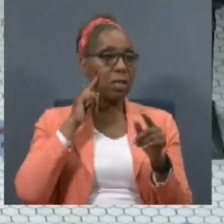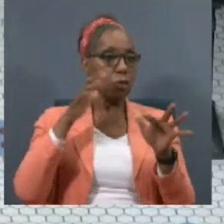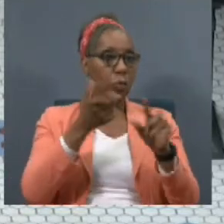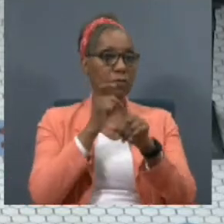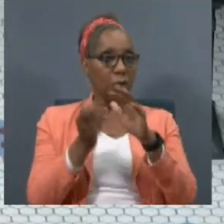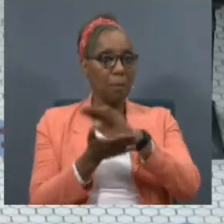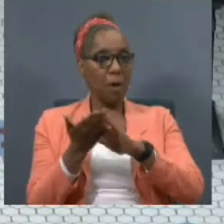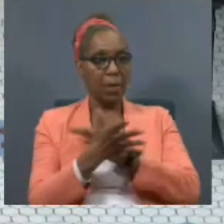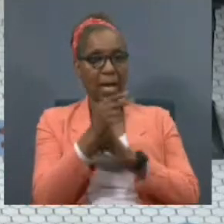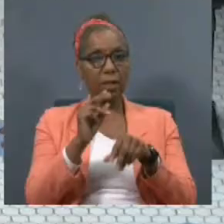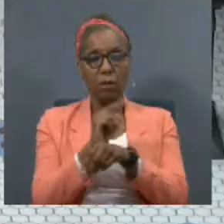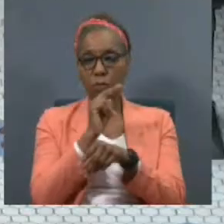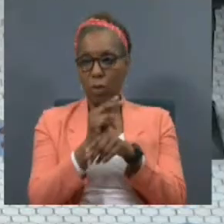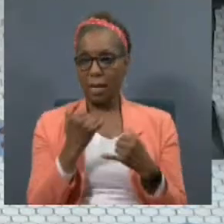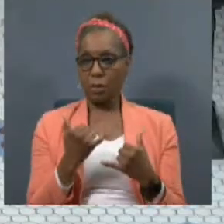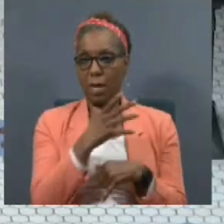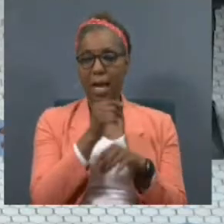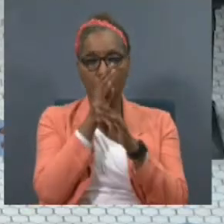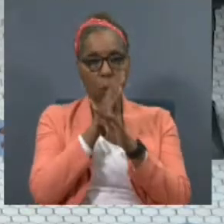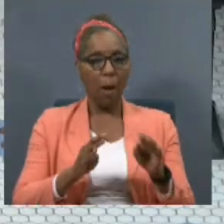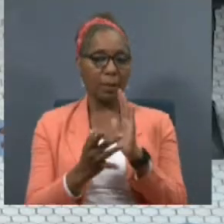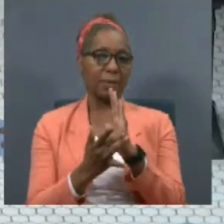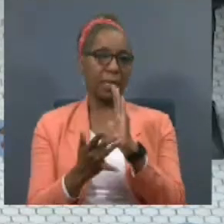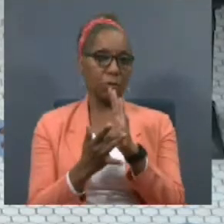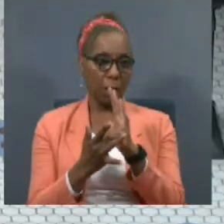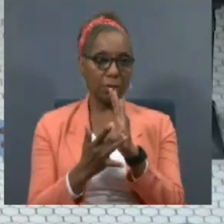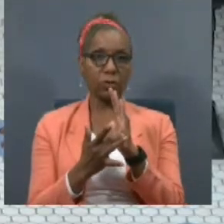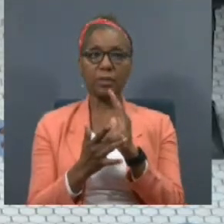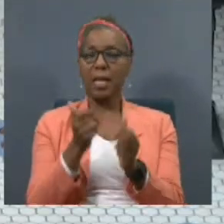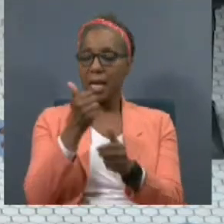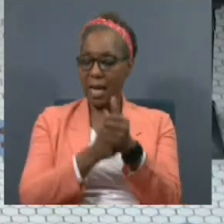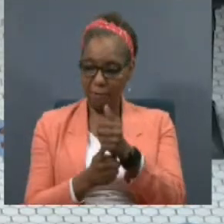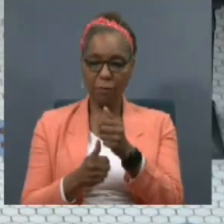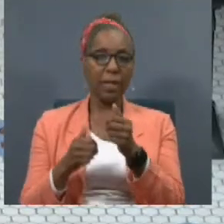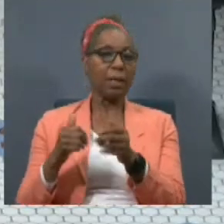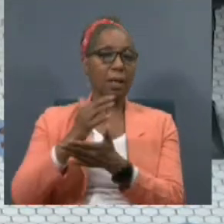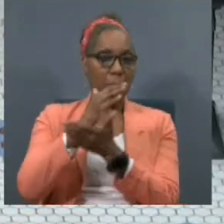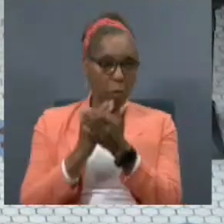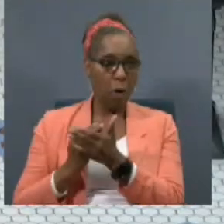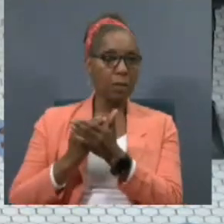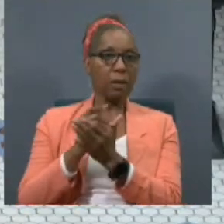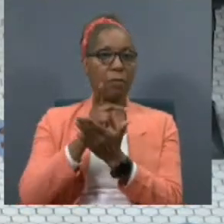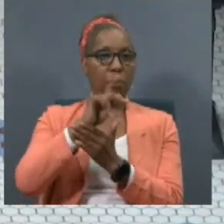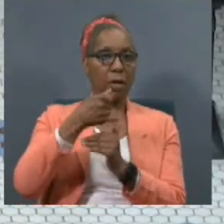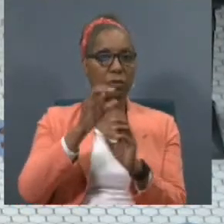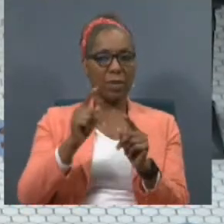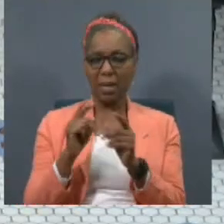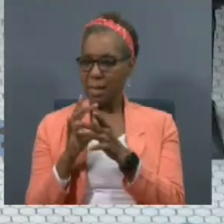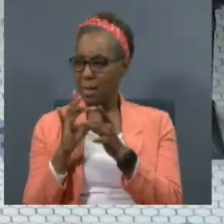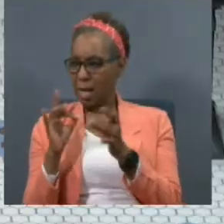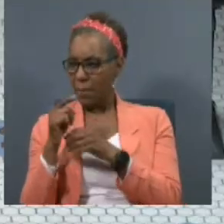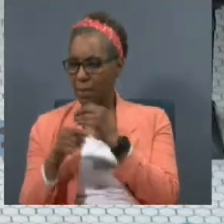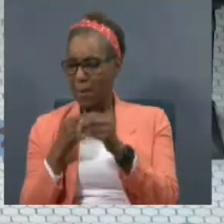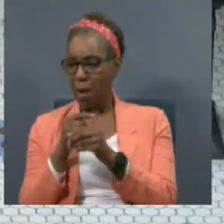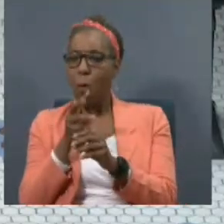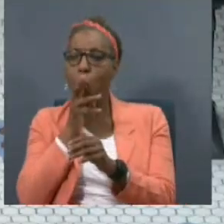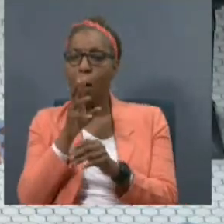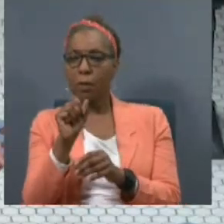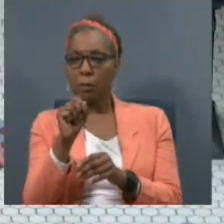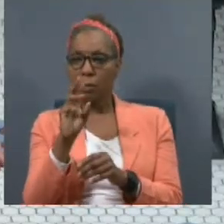and will utilize the most current and quietest technology at every stage of the project. There was a comment about water